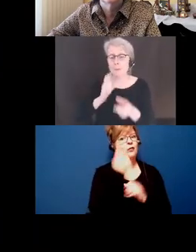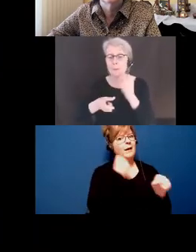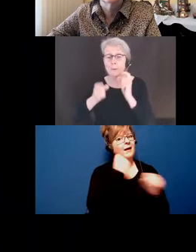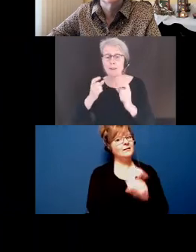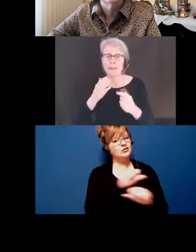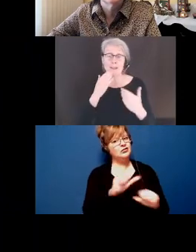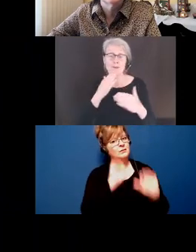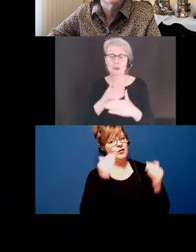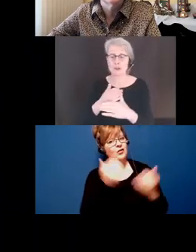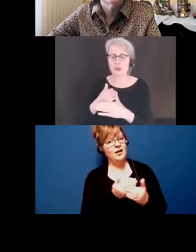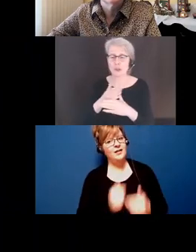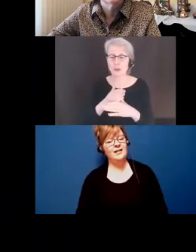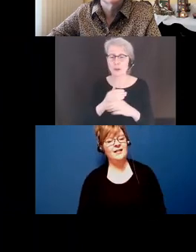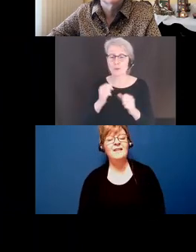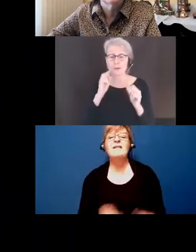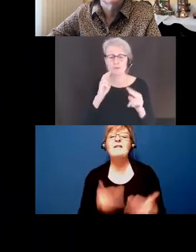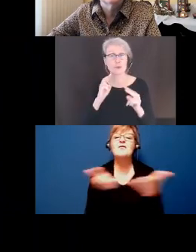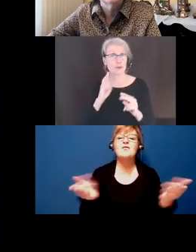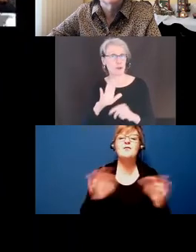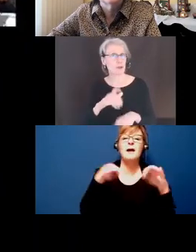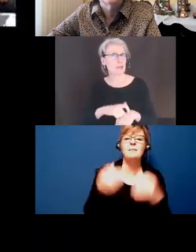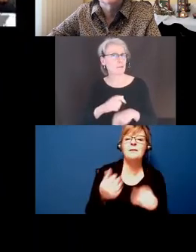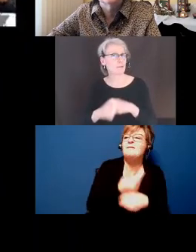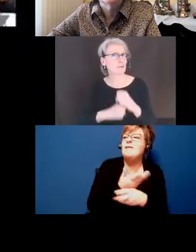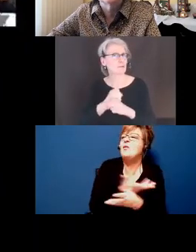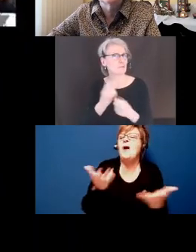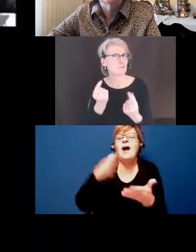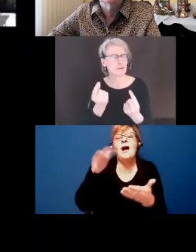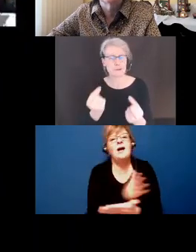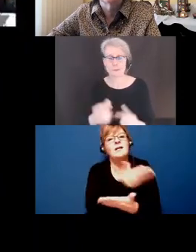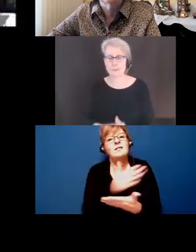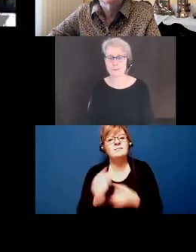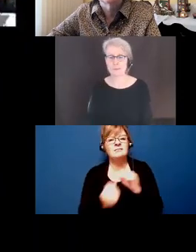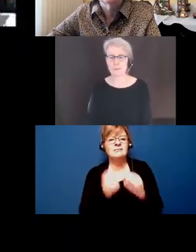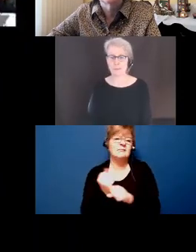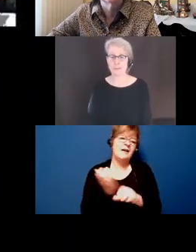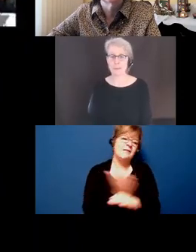at that time of year.